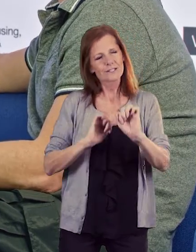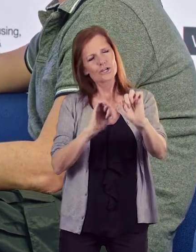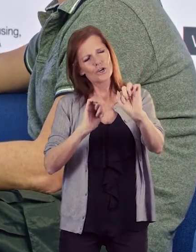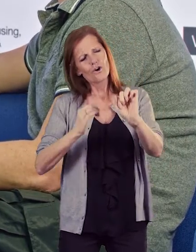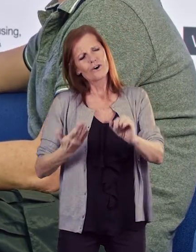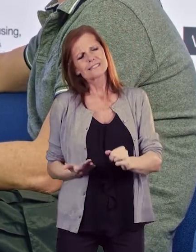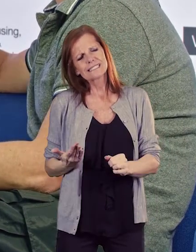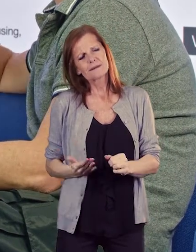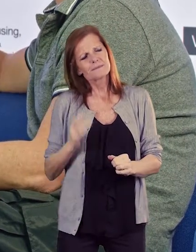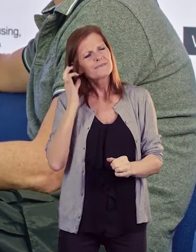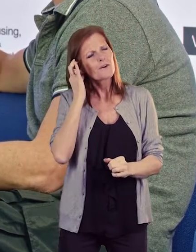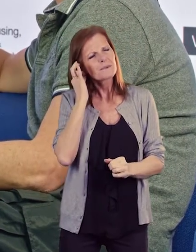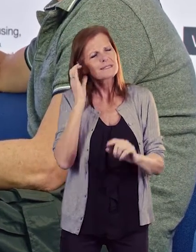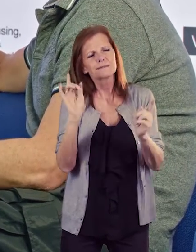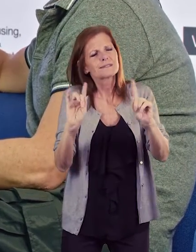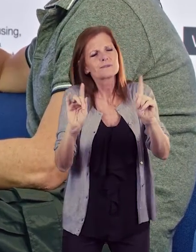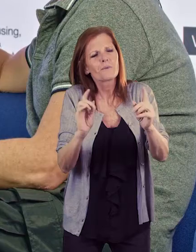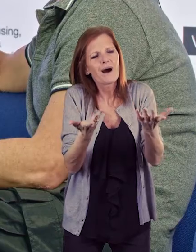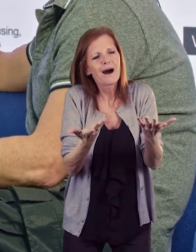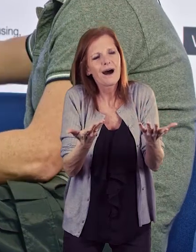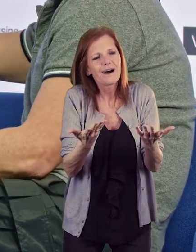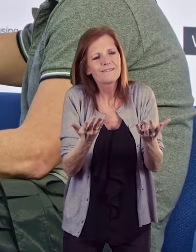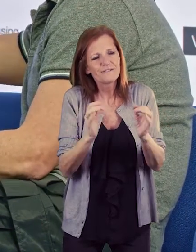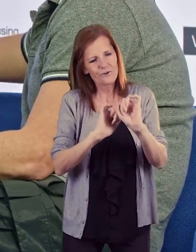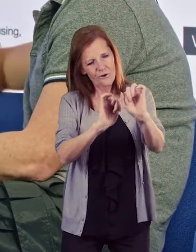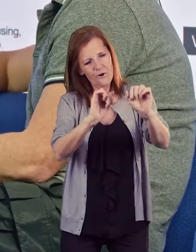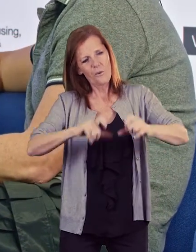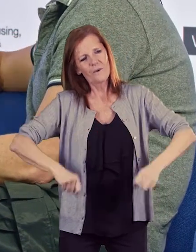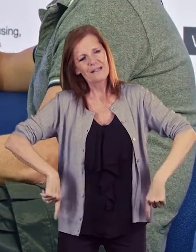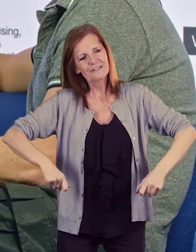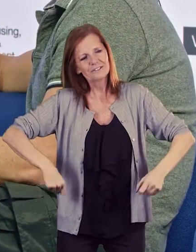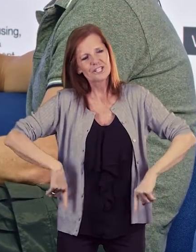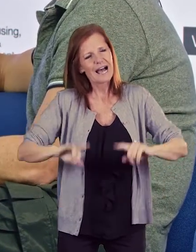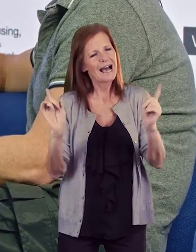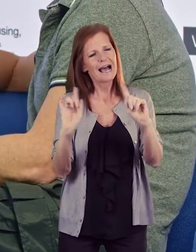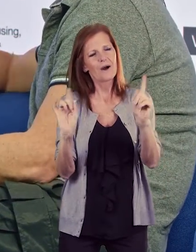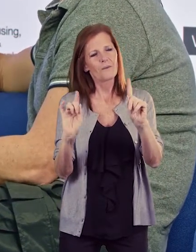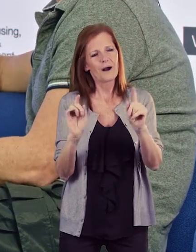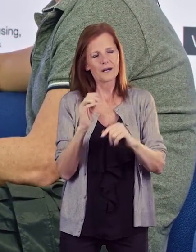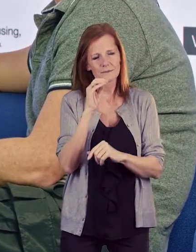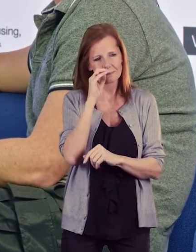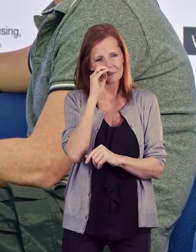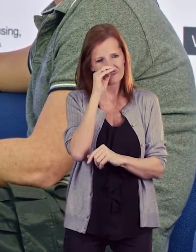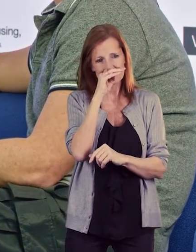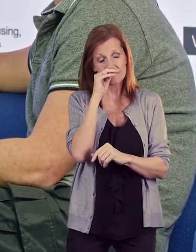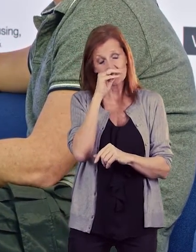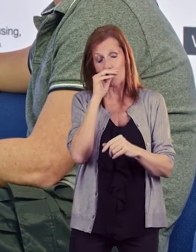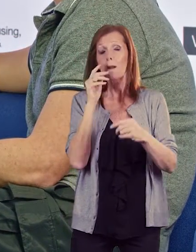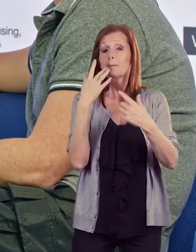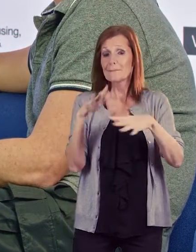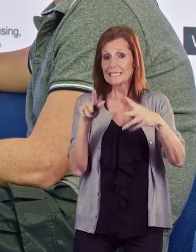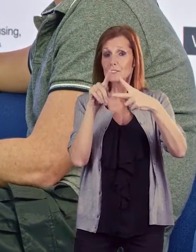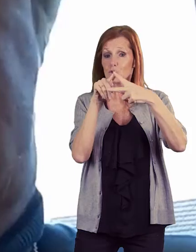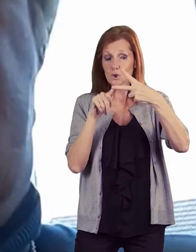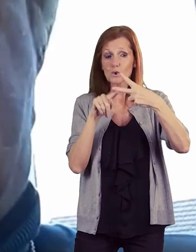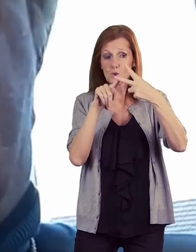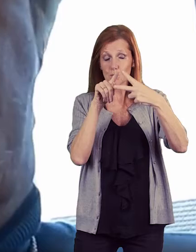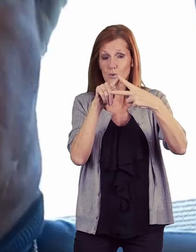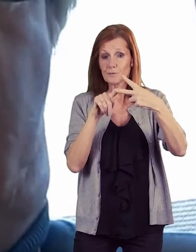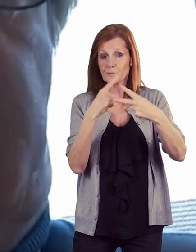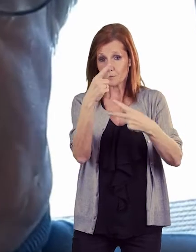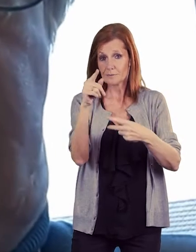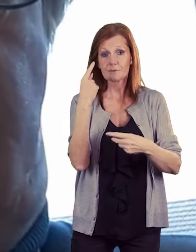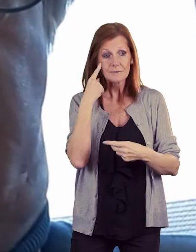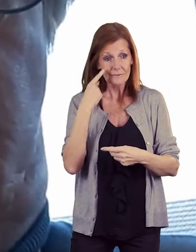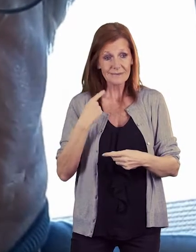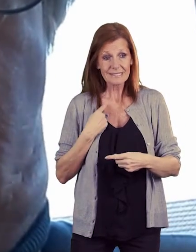your top tips for businesses for someone with your situation in a wheelchair? Well, I've had two experiences. The